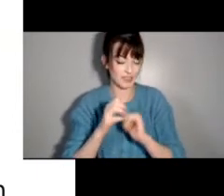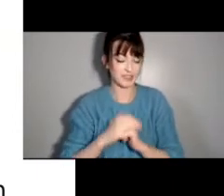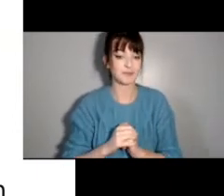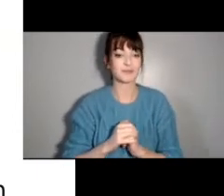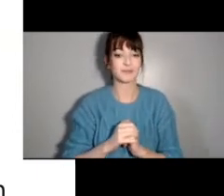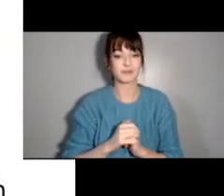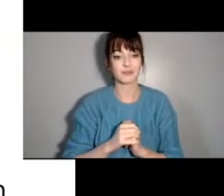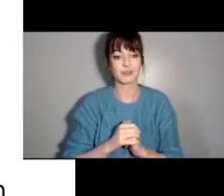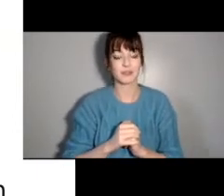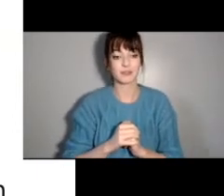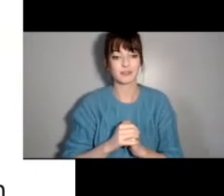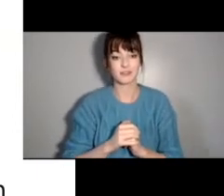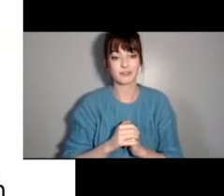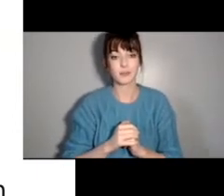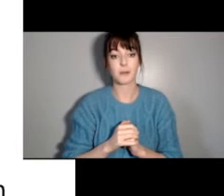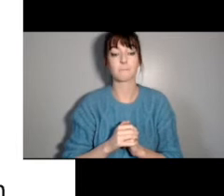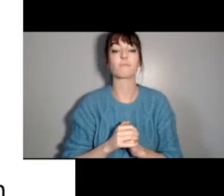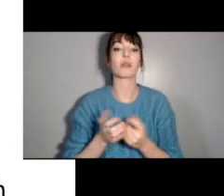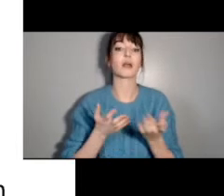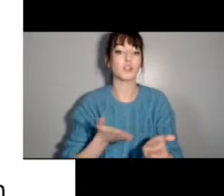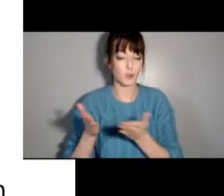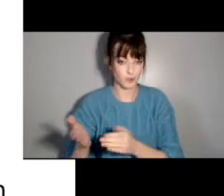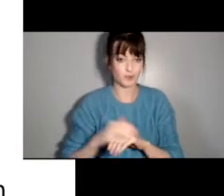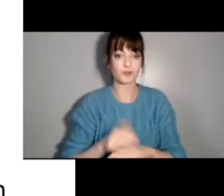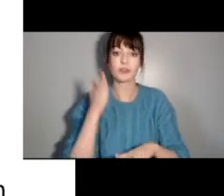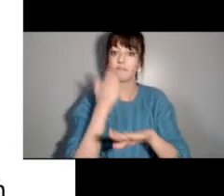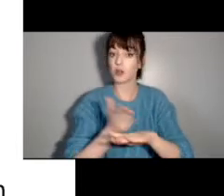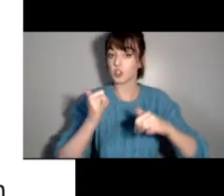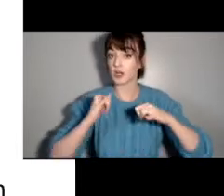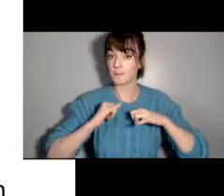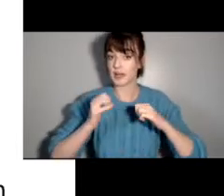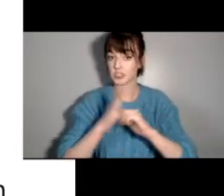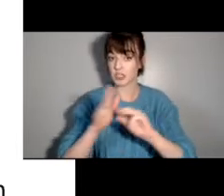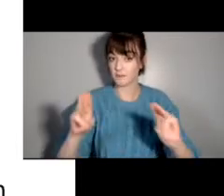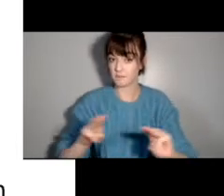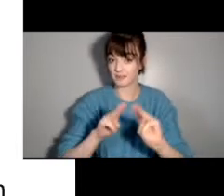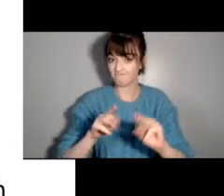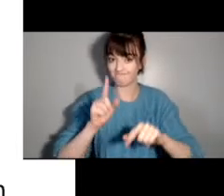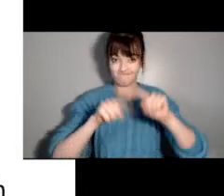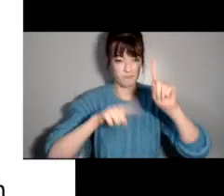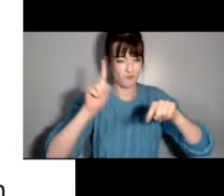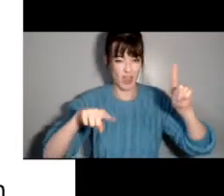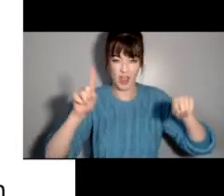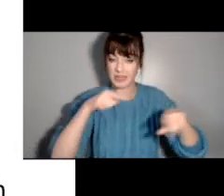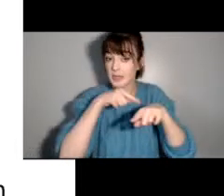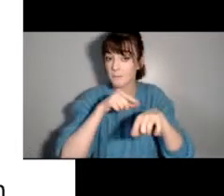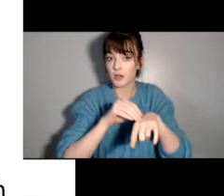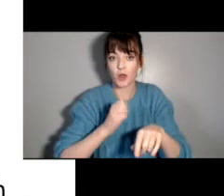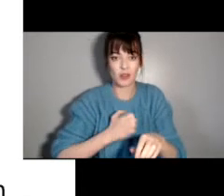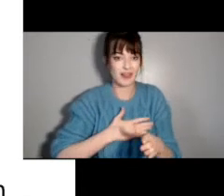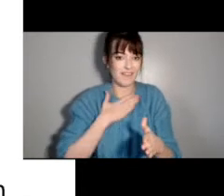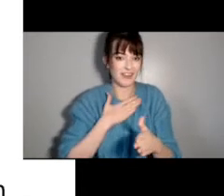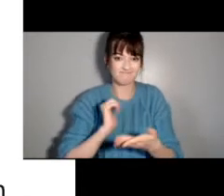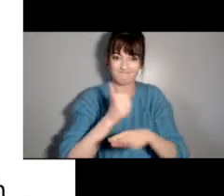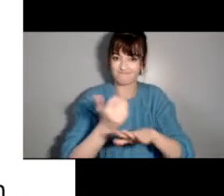So the functional ability of the participants did vary depending on their living arrangements. So we found that